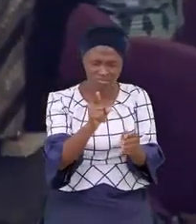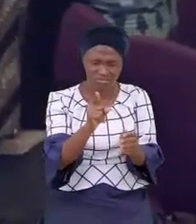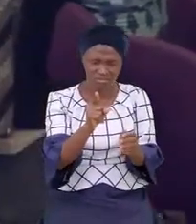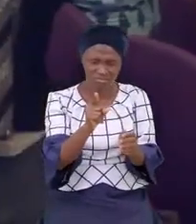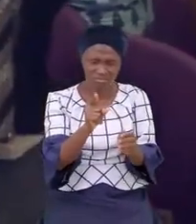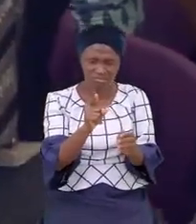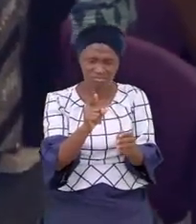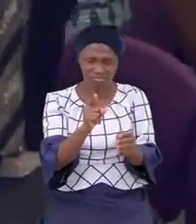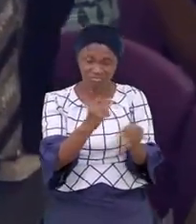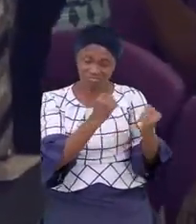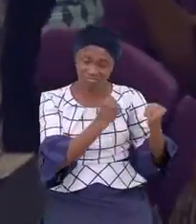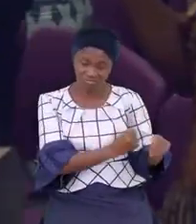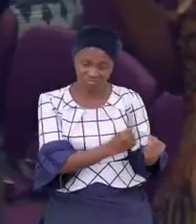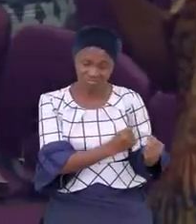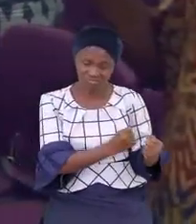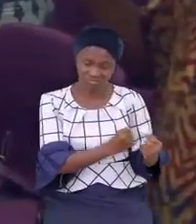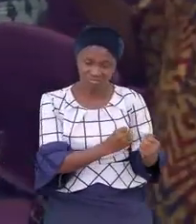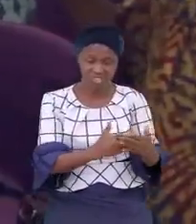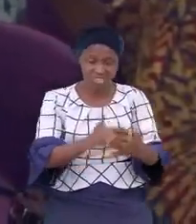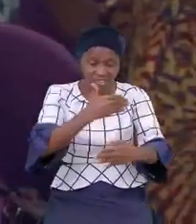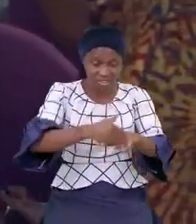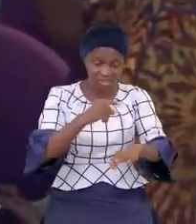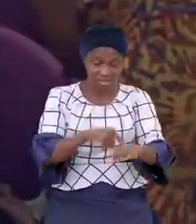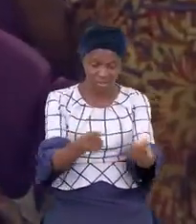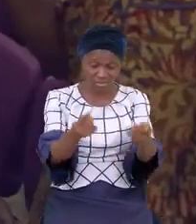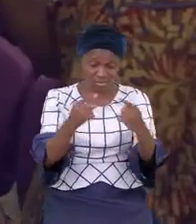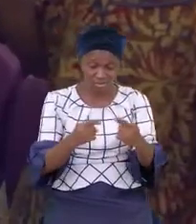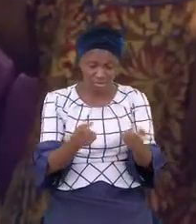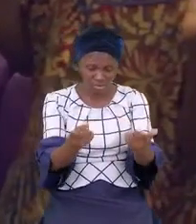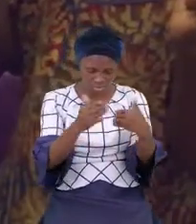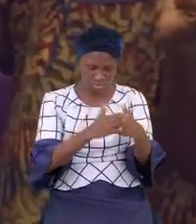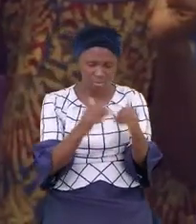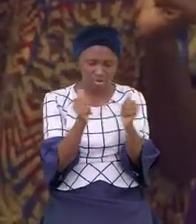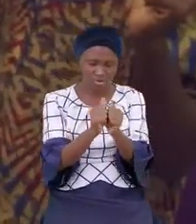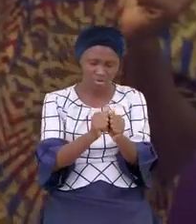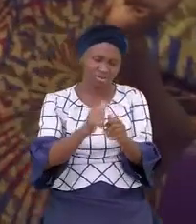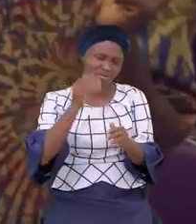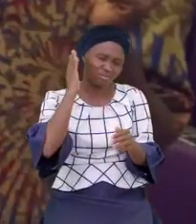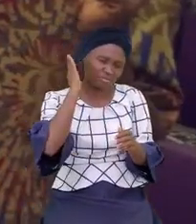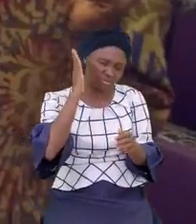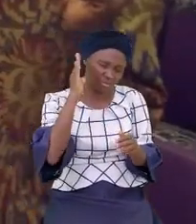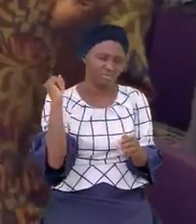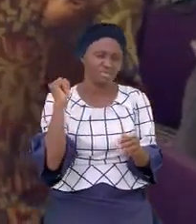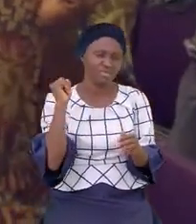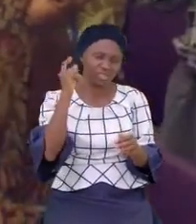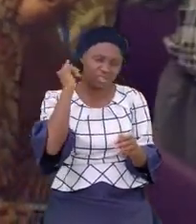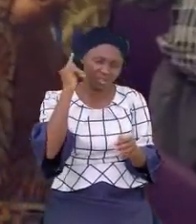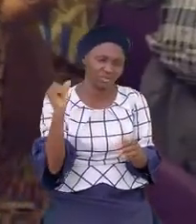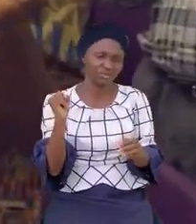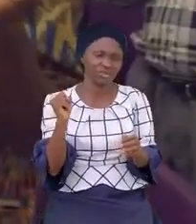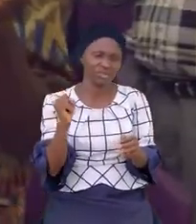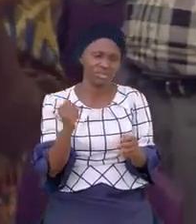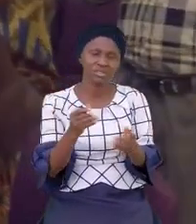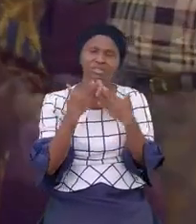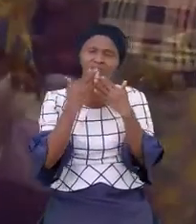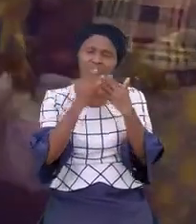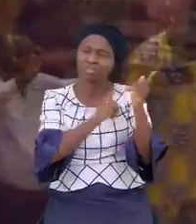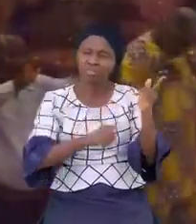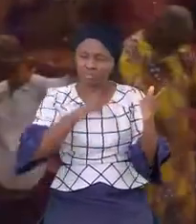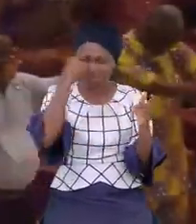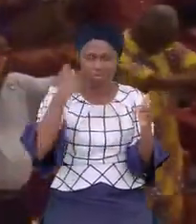back next time, come back with testimonies. Thank you, Lord, because we know you have answered.